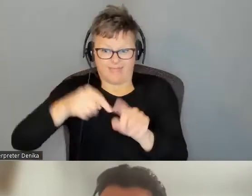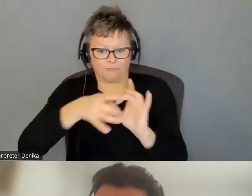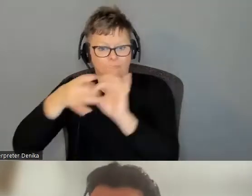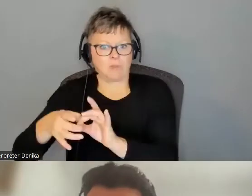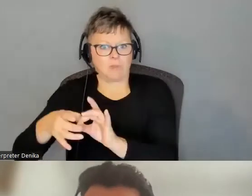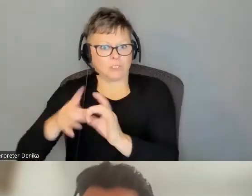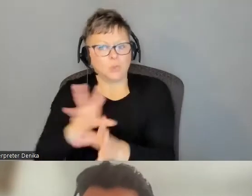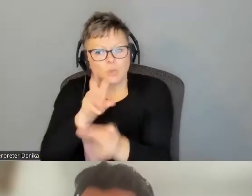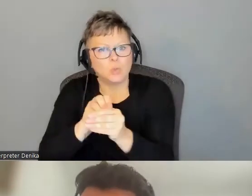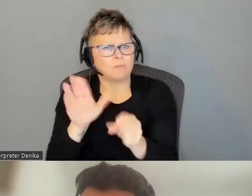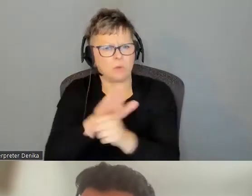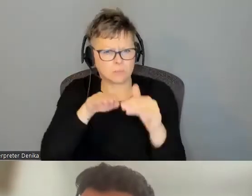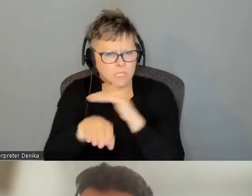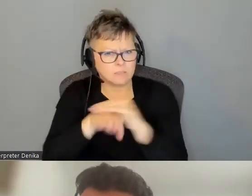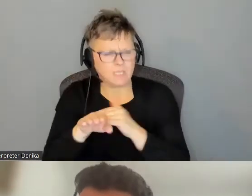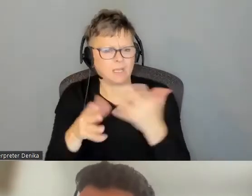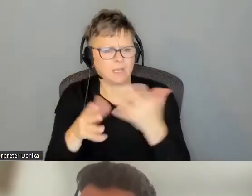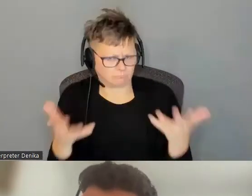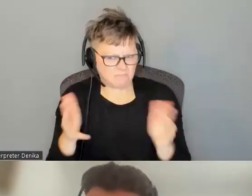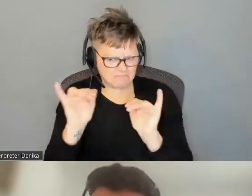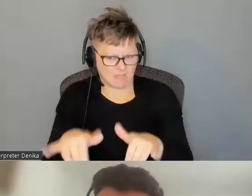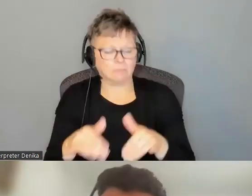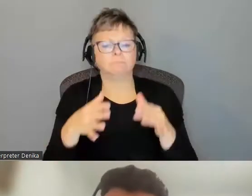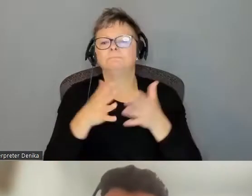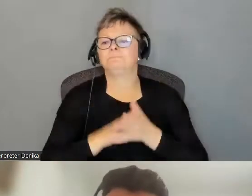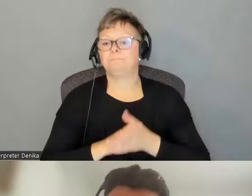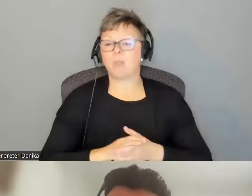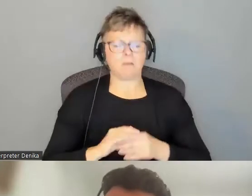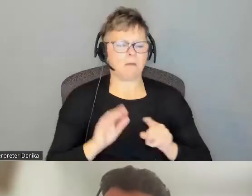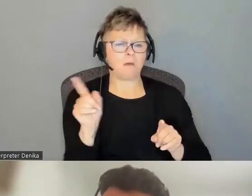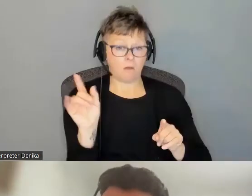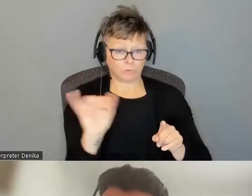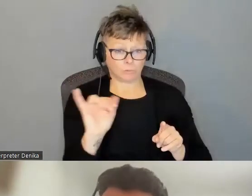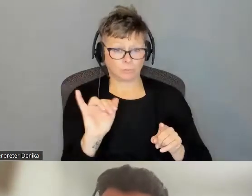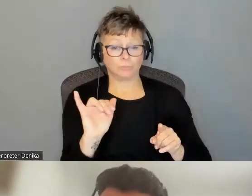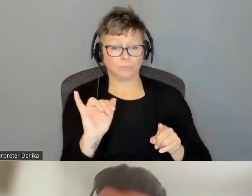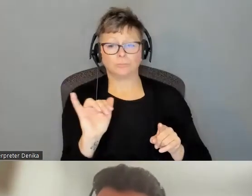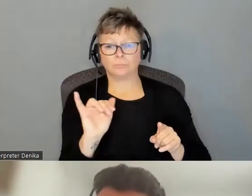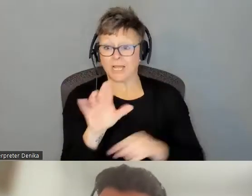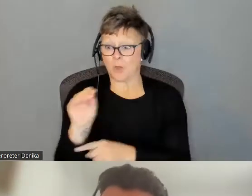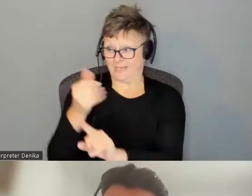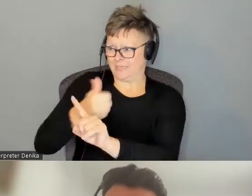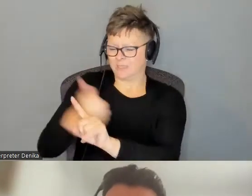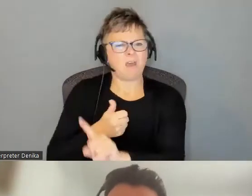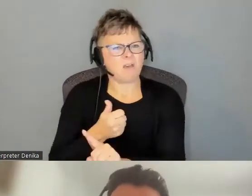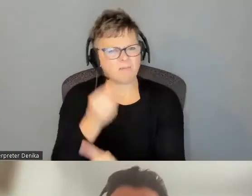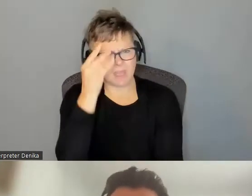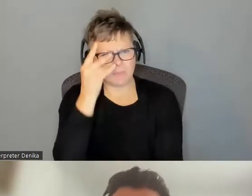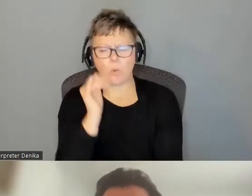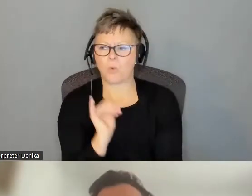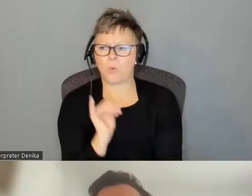accessibility. And we're finding that it's because companies are having to think